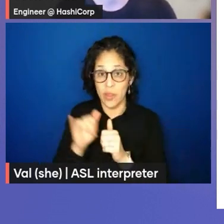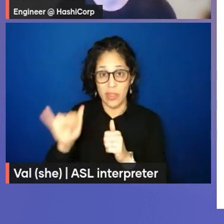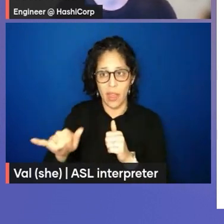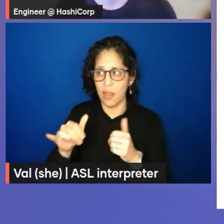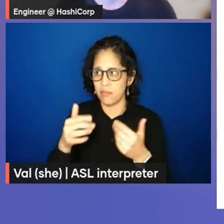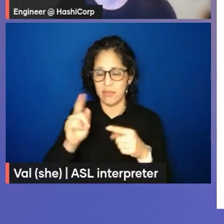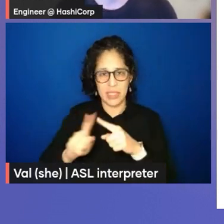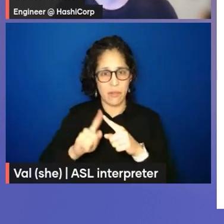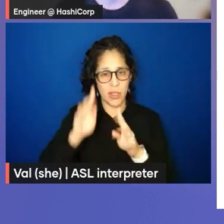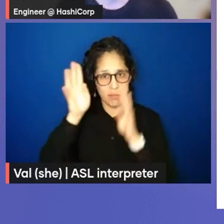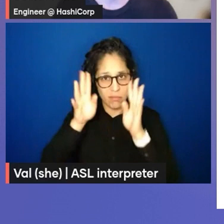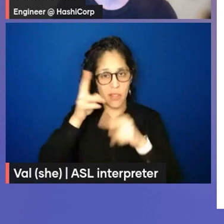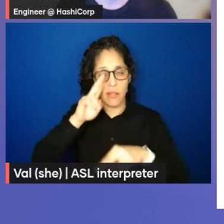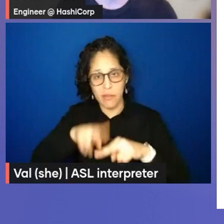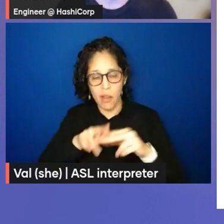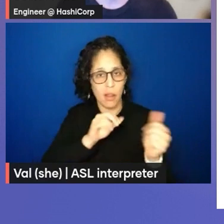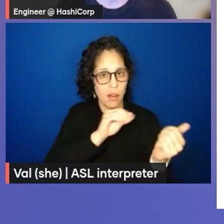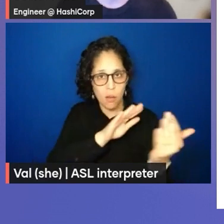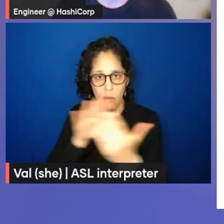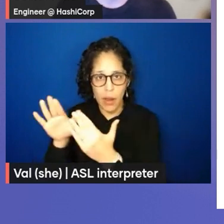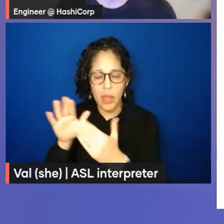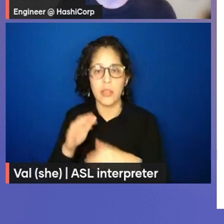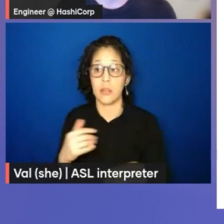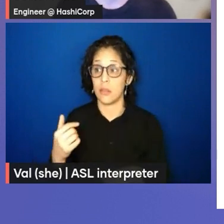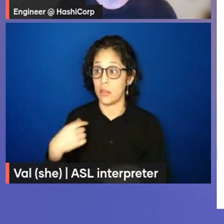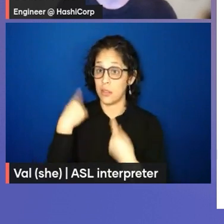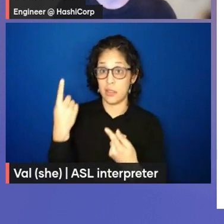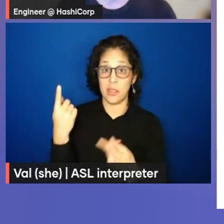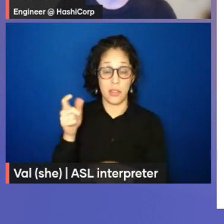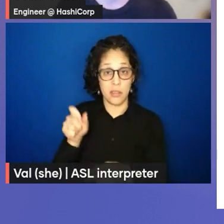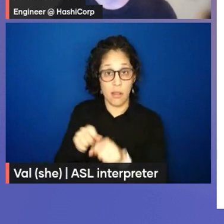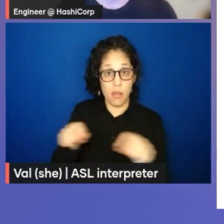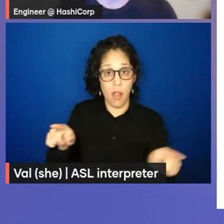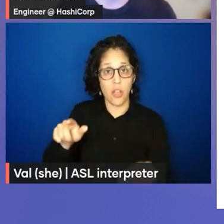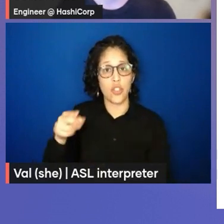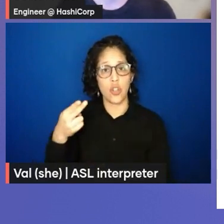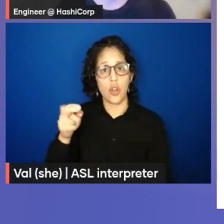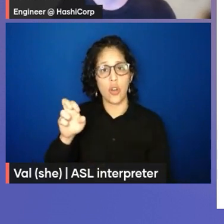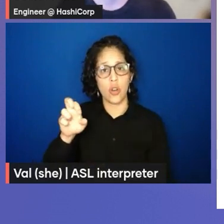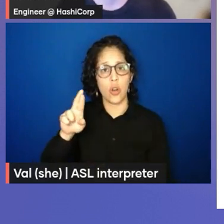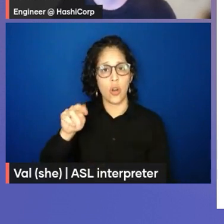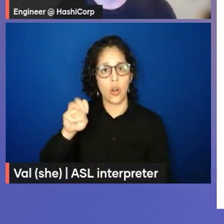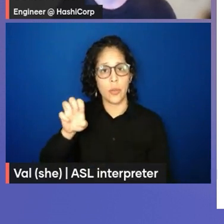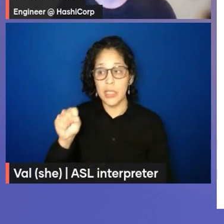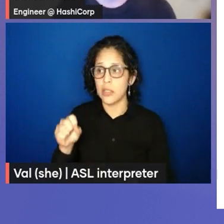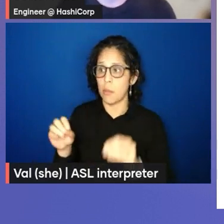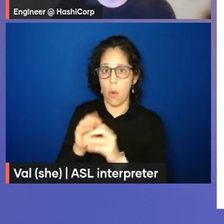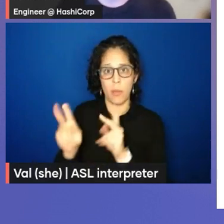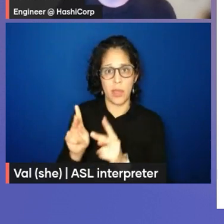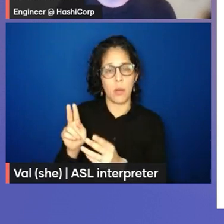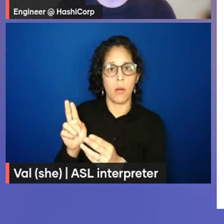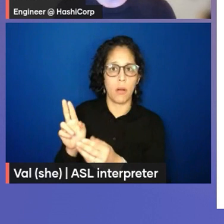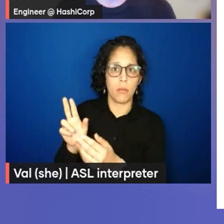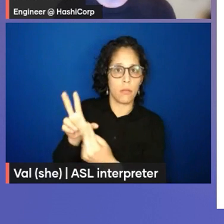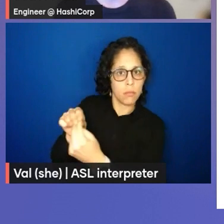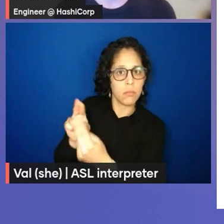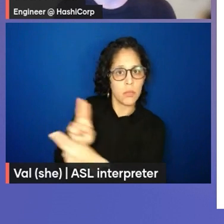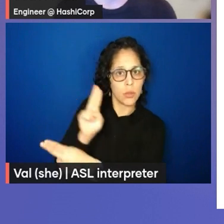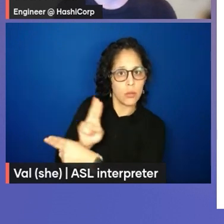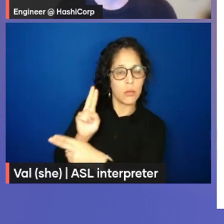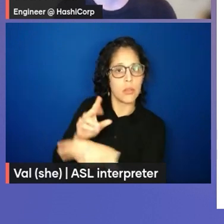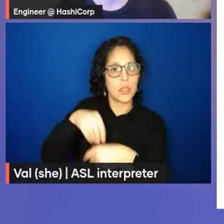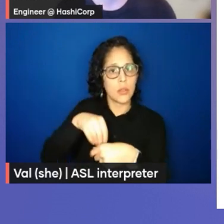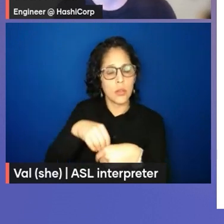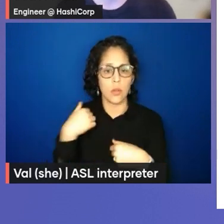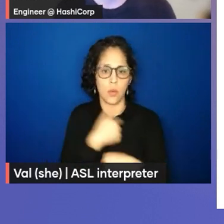that since we launched Hermes and we got more and more usage internally, we found a lot of these interesting edge